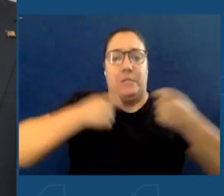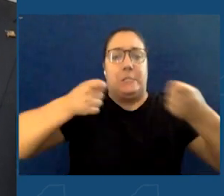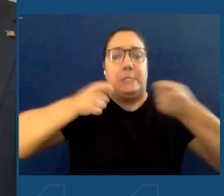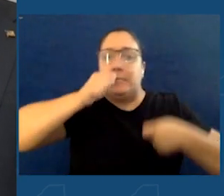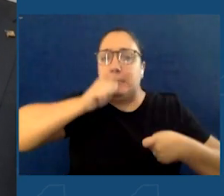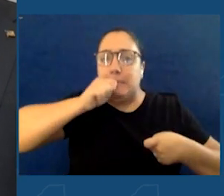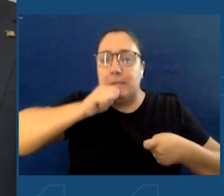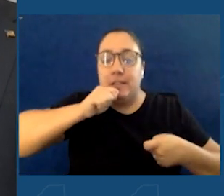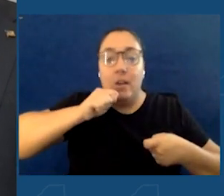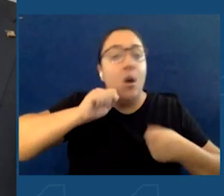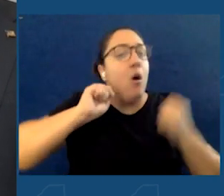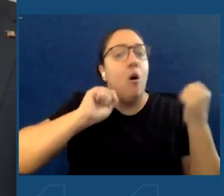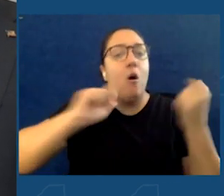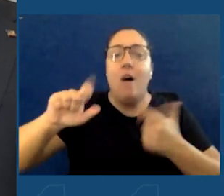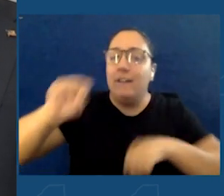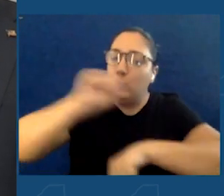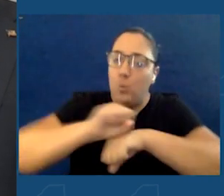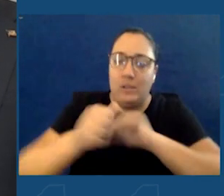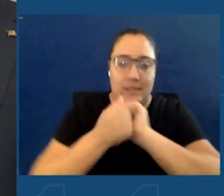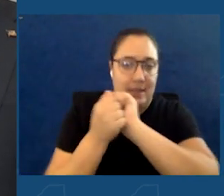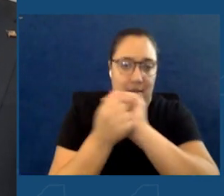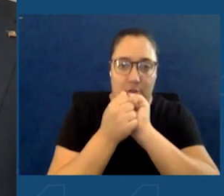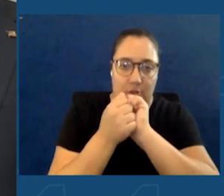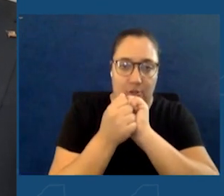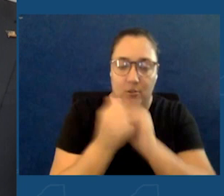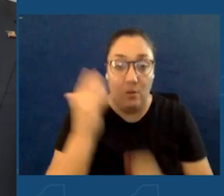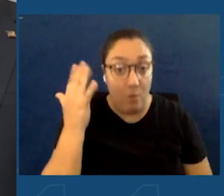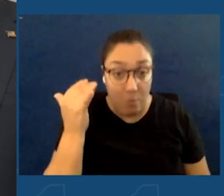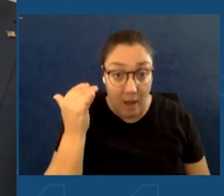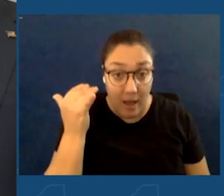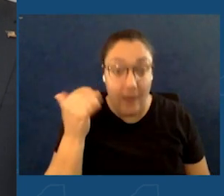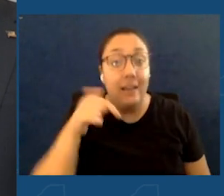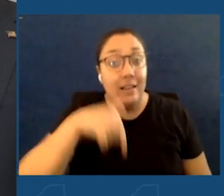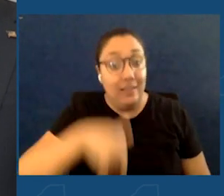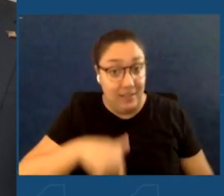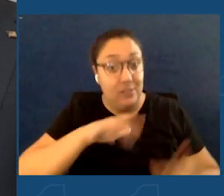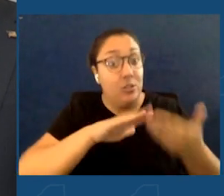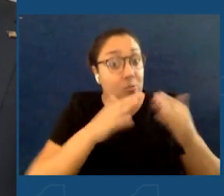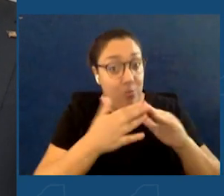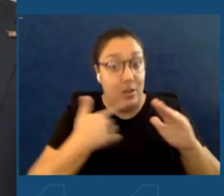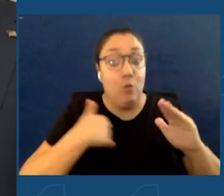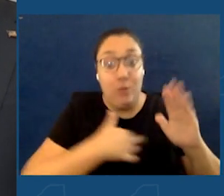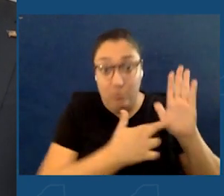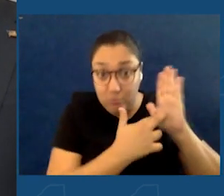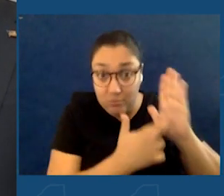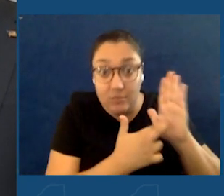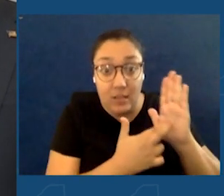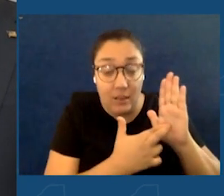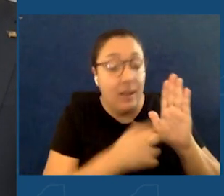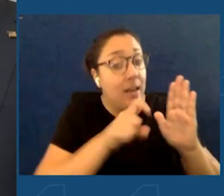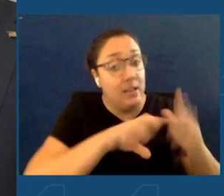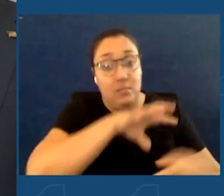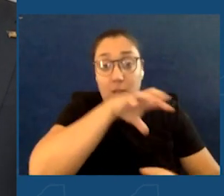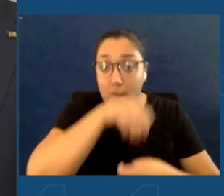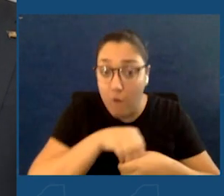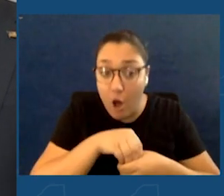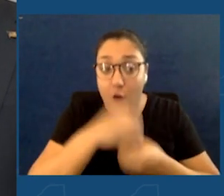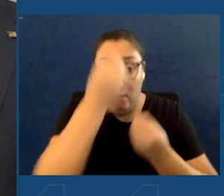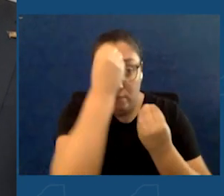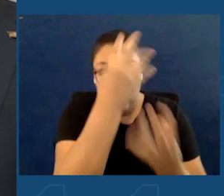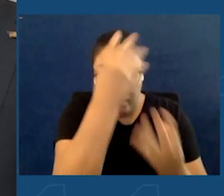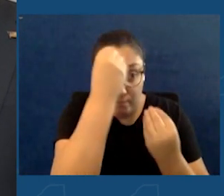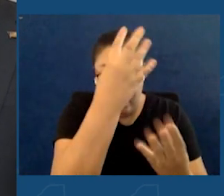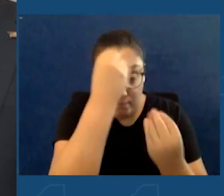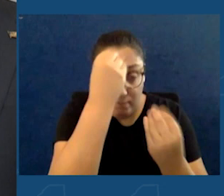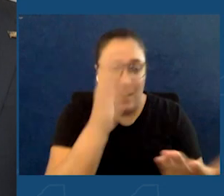work together because we have a public that we all collectively represent that needs to be engaged and informed in a better way than has always happened